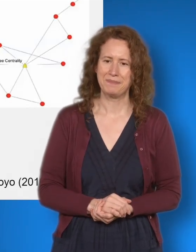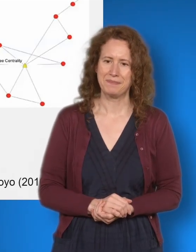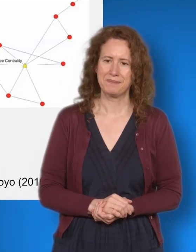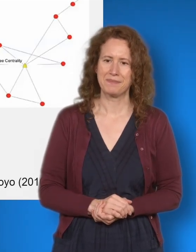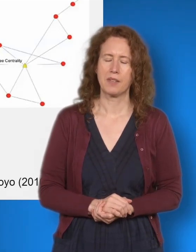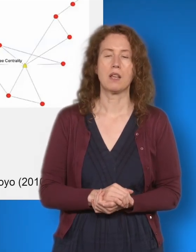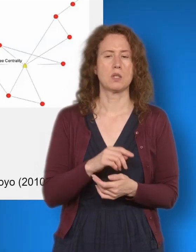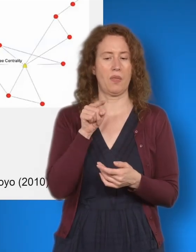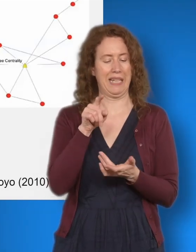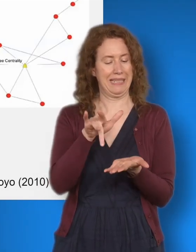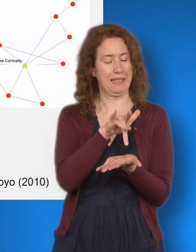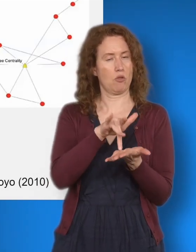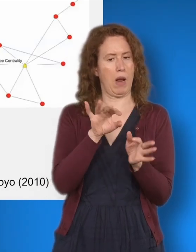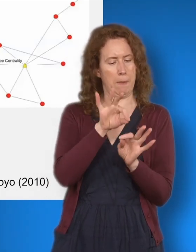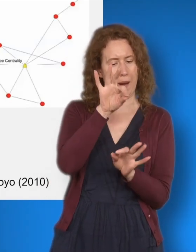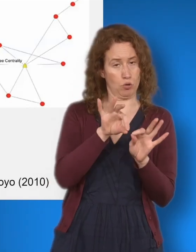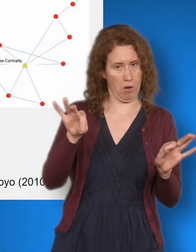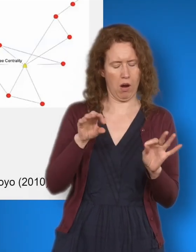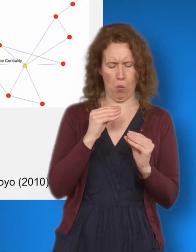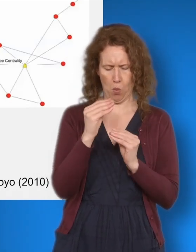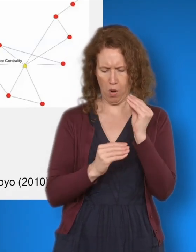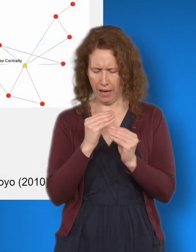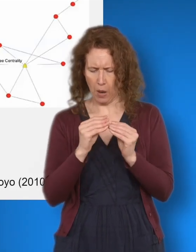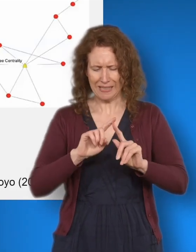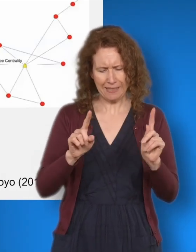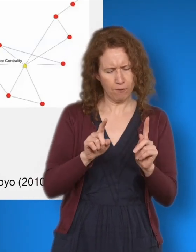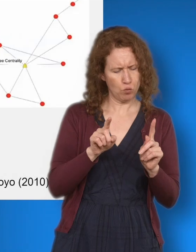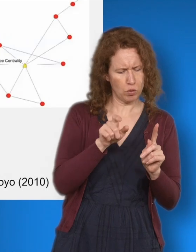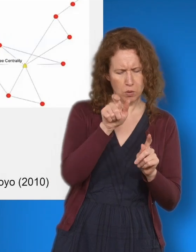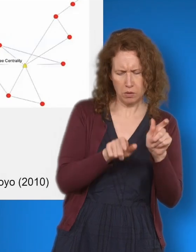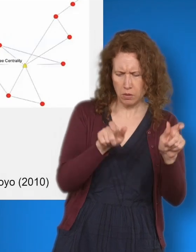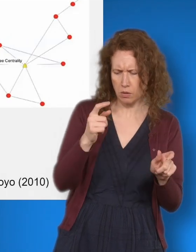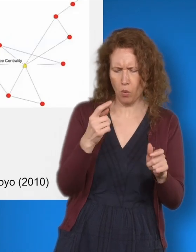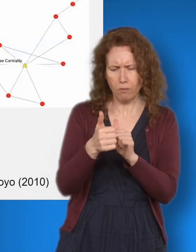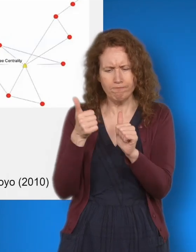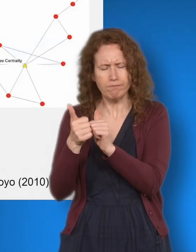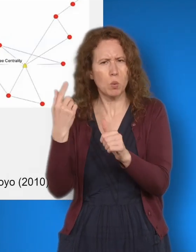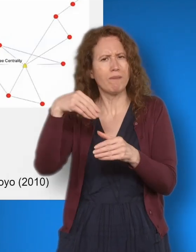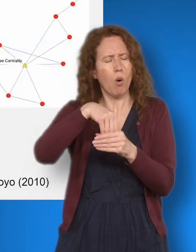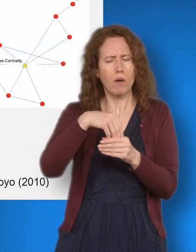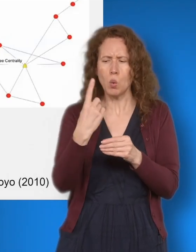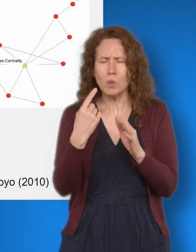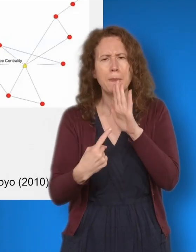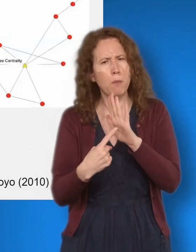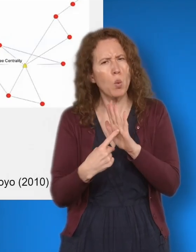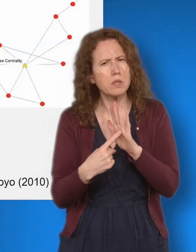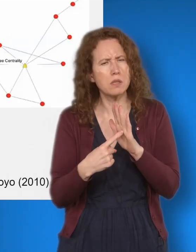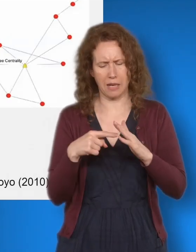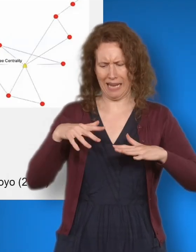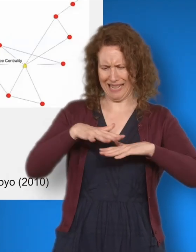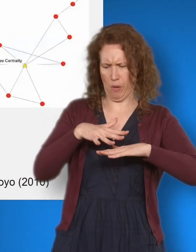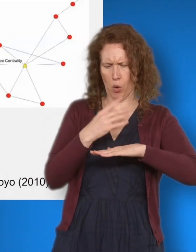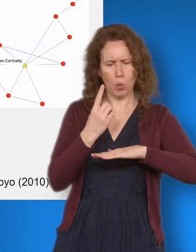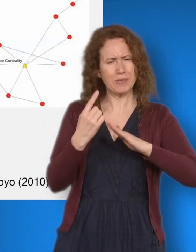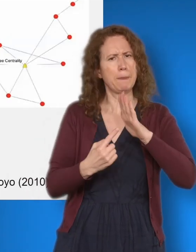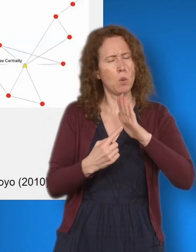We have used these centrality measures, as I said, to identify different actors as the that could be important within our networks. We